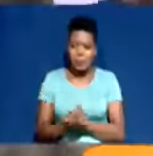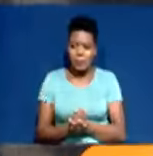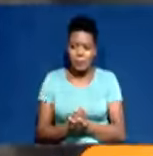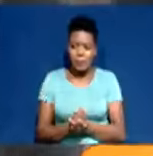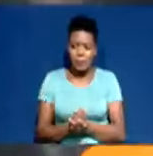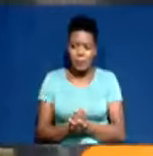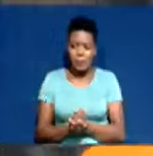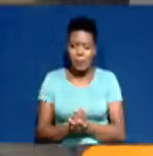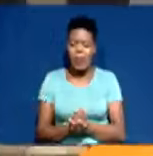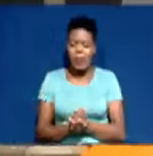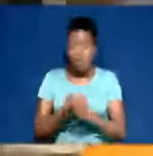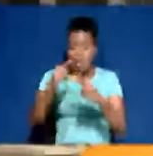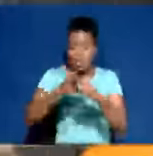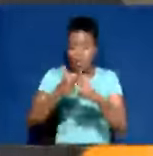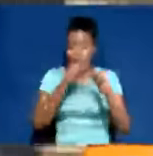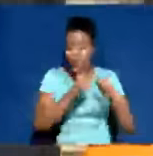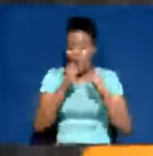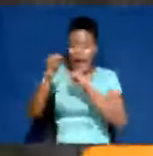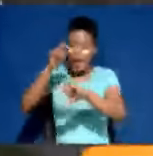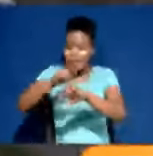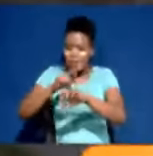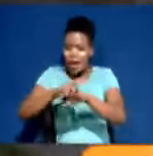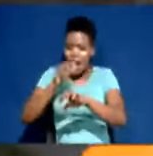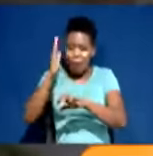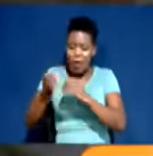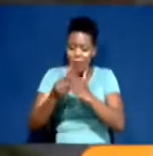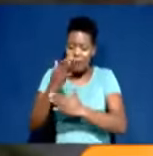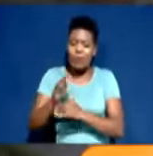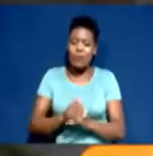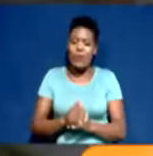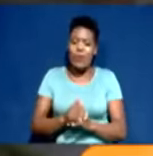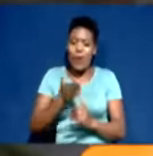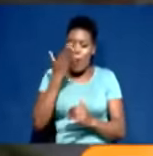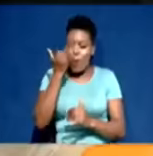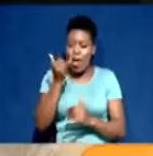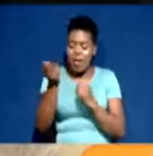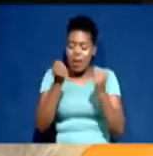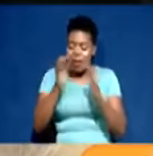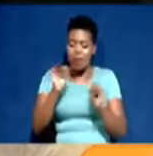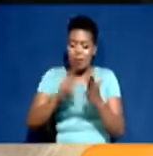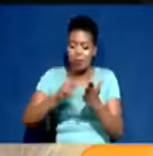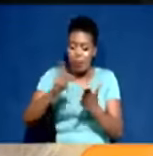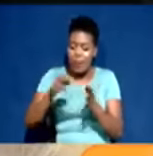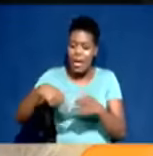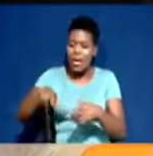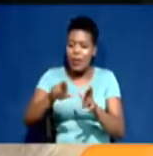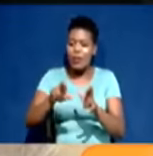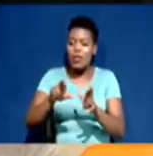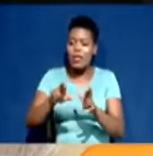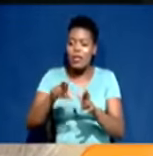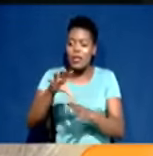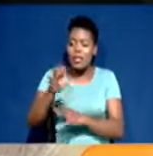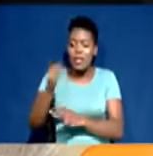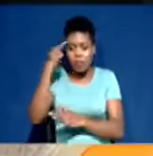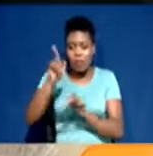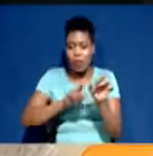Brace for tougher times because you will soon be paying to use highways. Cabinet Secretary for Roads and Transport